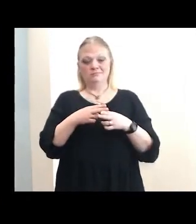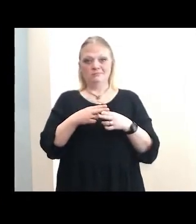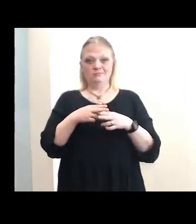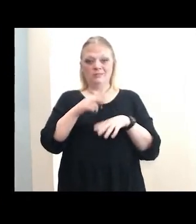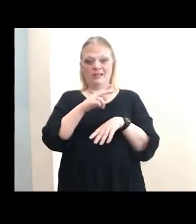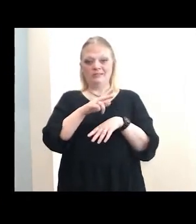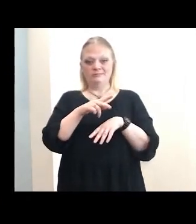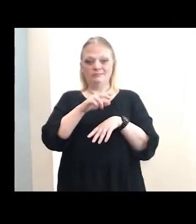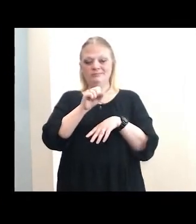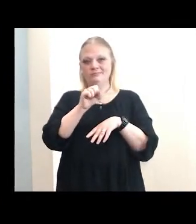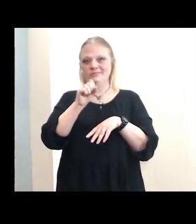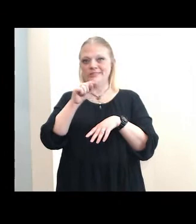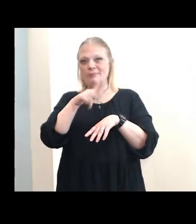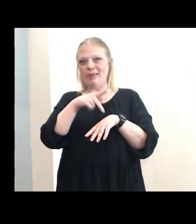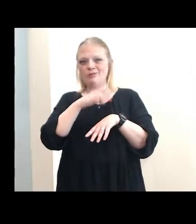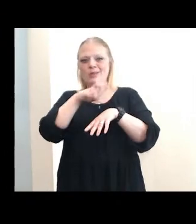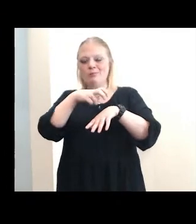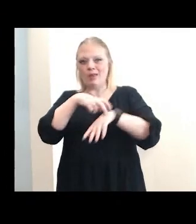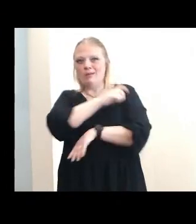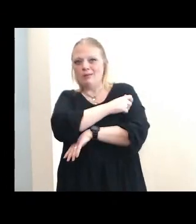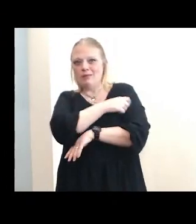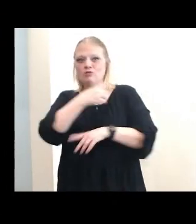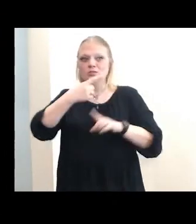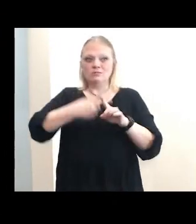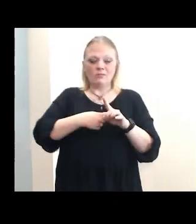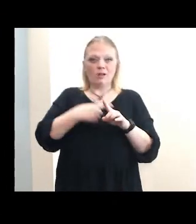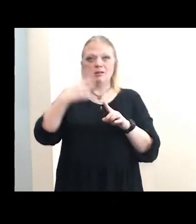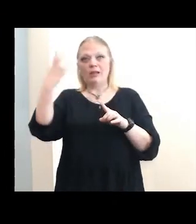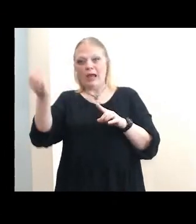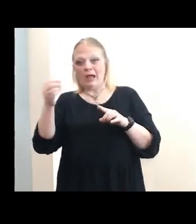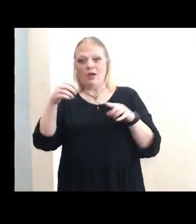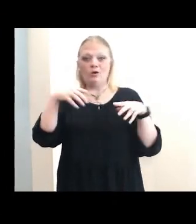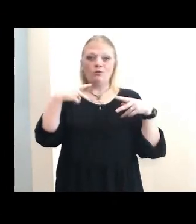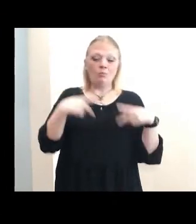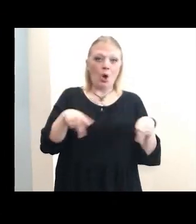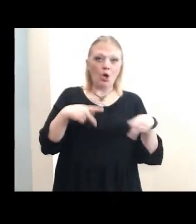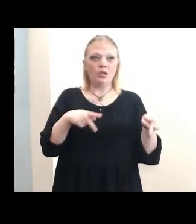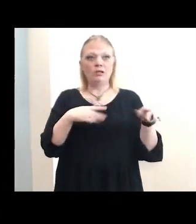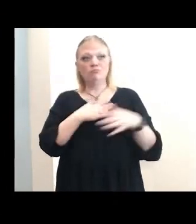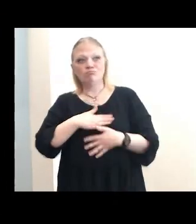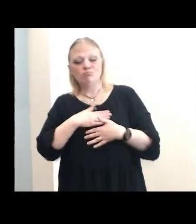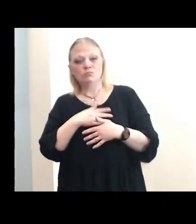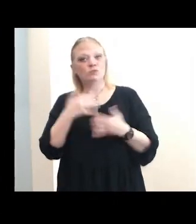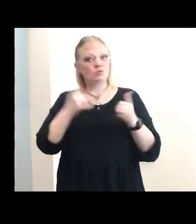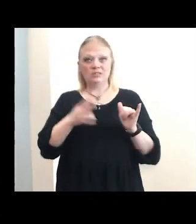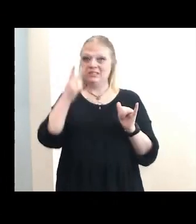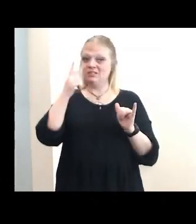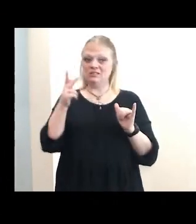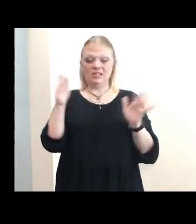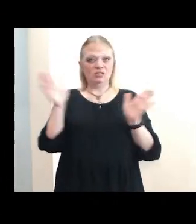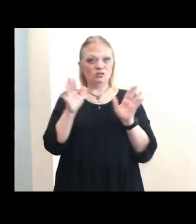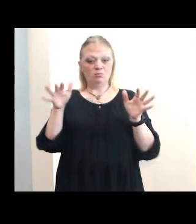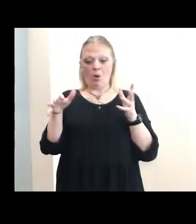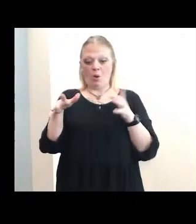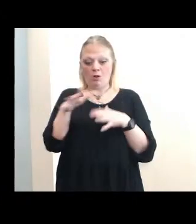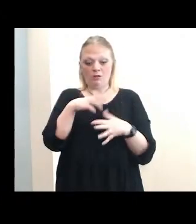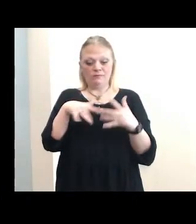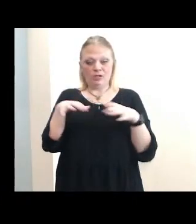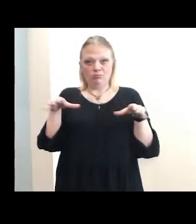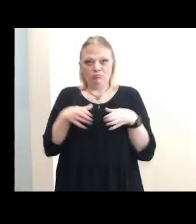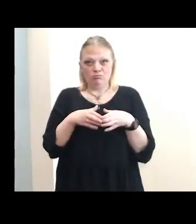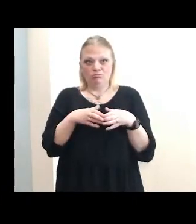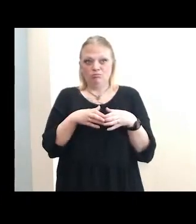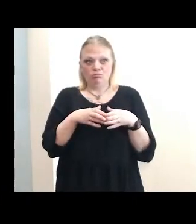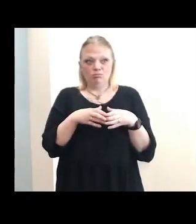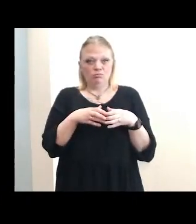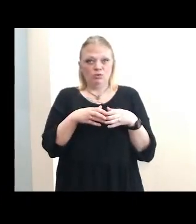have Dingus Day come up. I know a lot of people are going to party and have a good time. We are still seeing COVID-19 transmission among small groups, especially those that are at